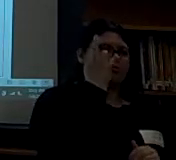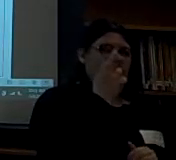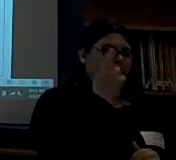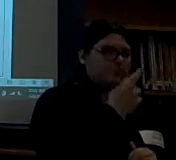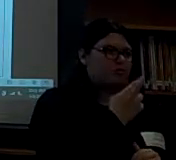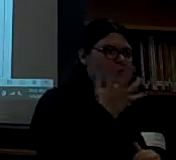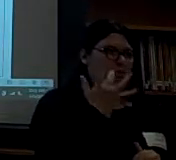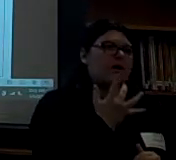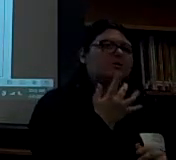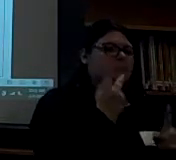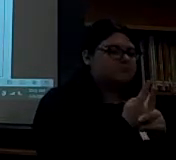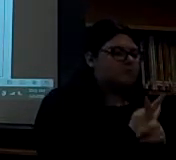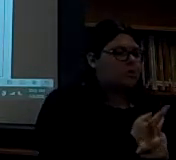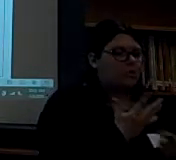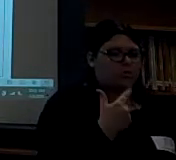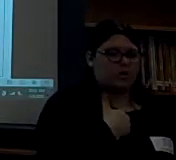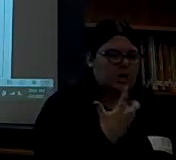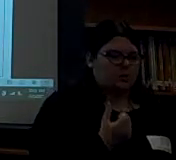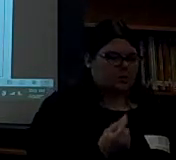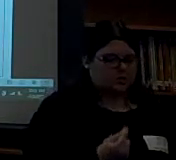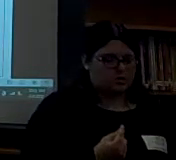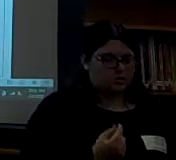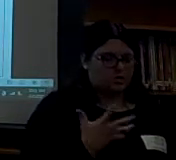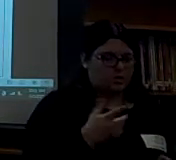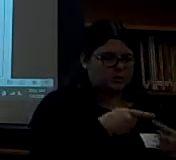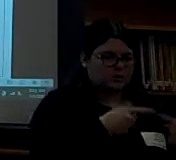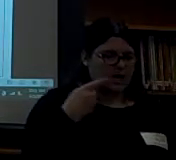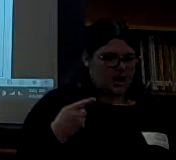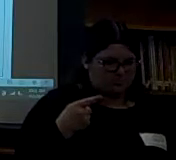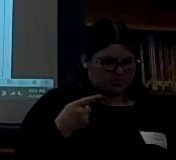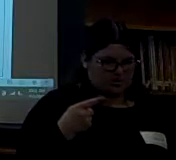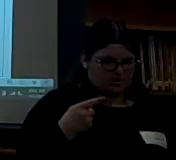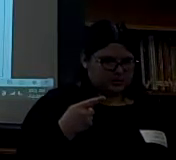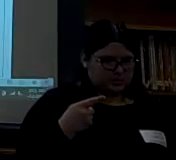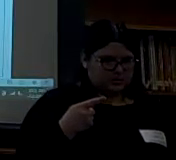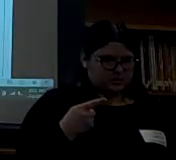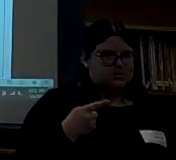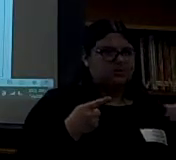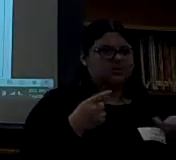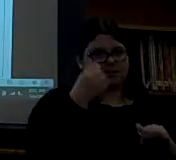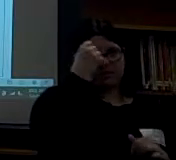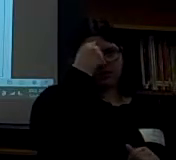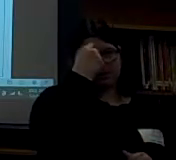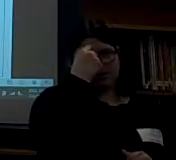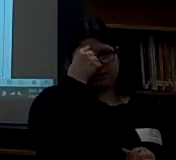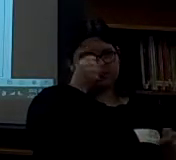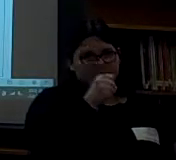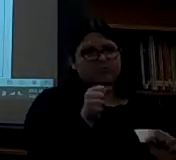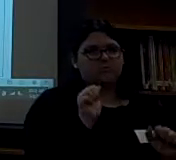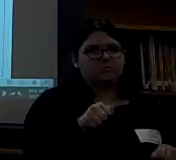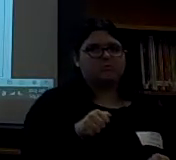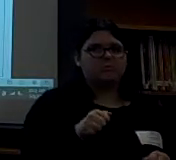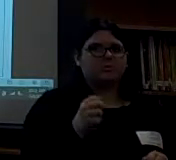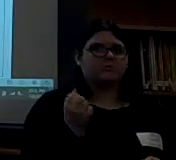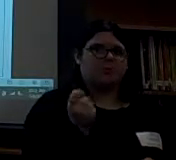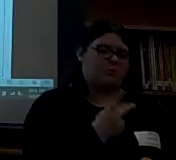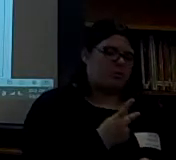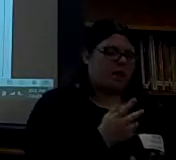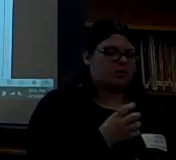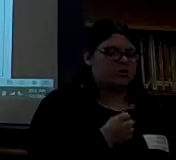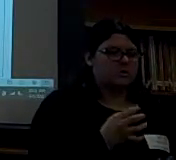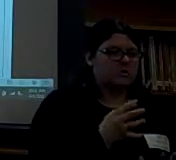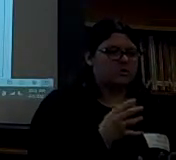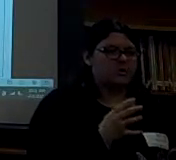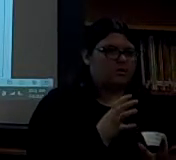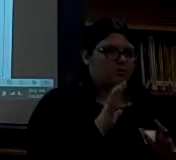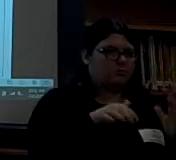is figuring out, what do I want to do? What's the opposite of that? That's actually a cognitive strategy that can help bring you back online. So the whole